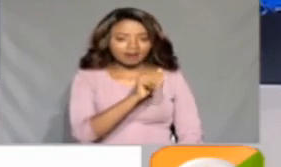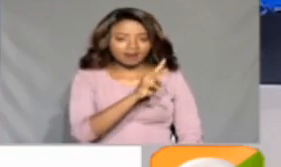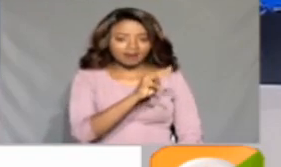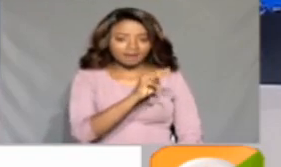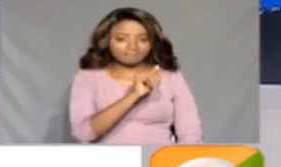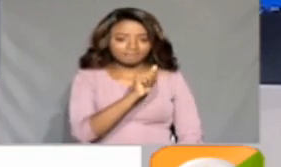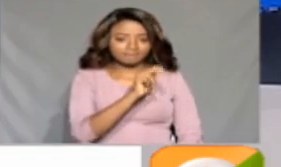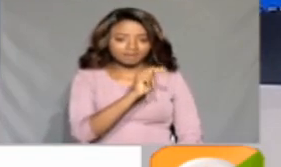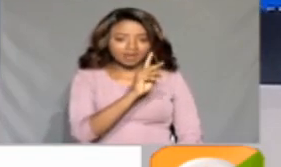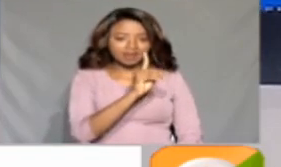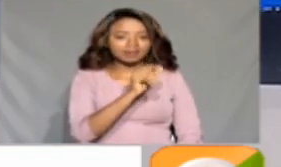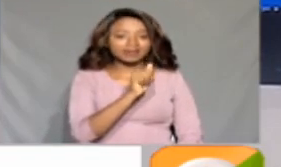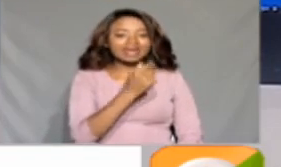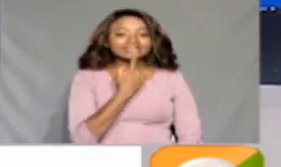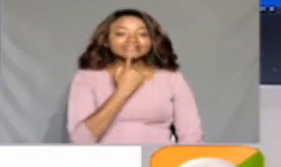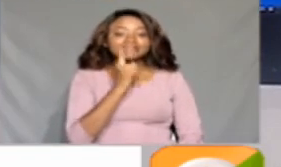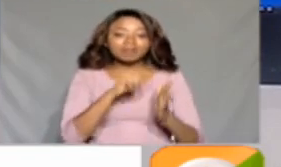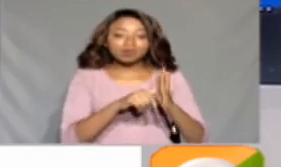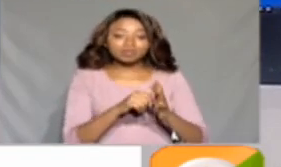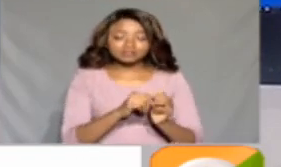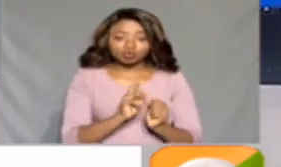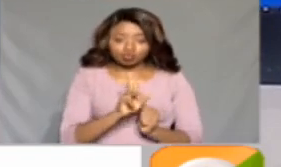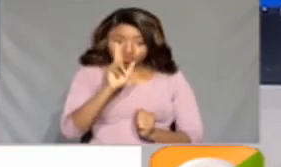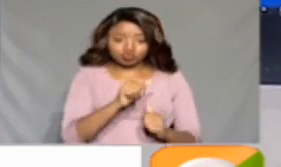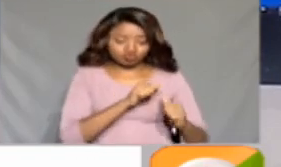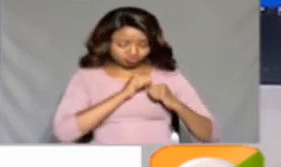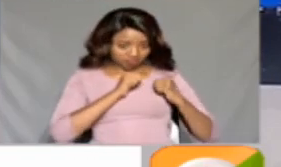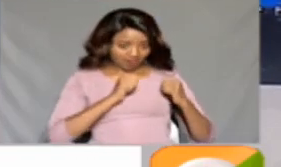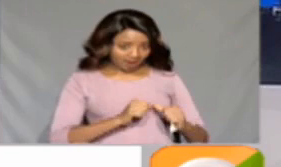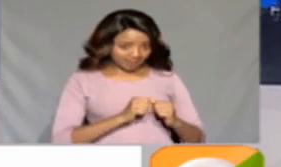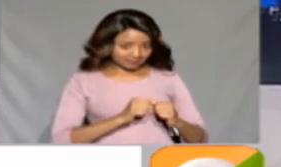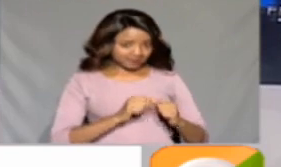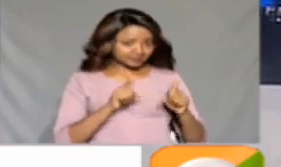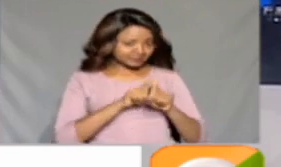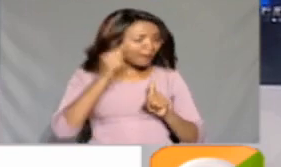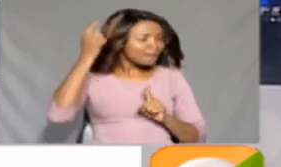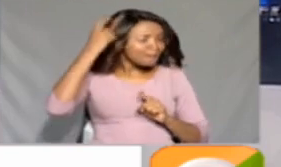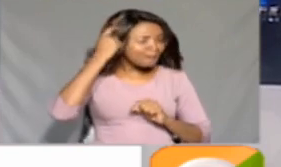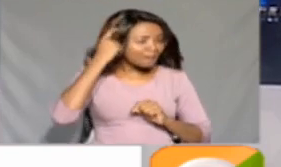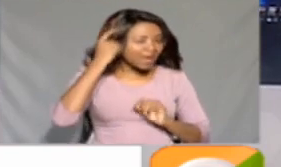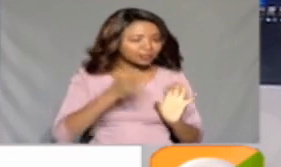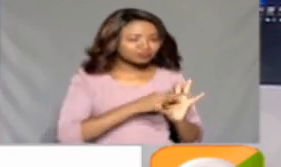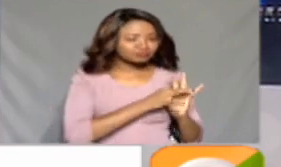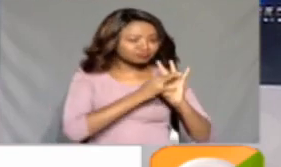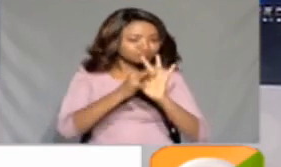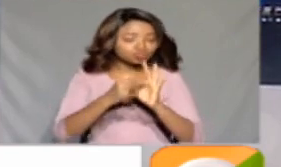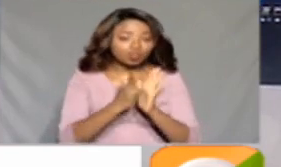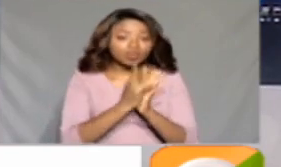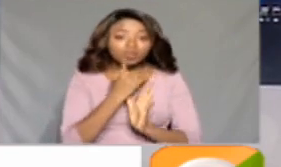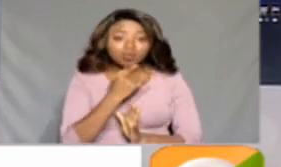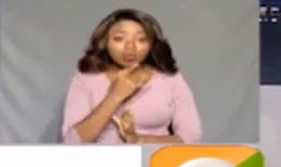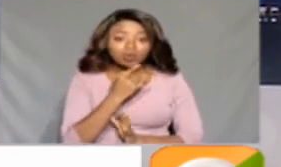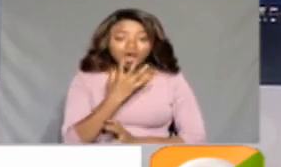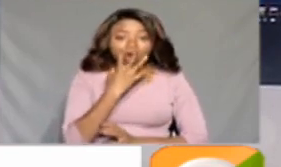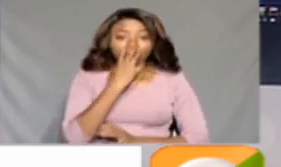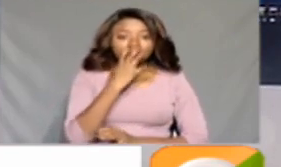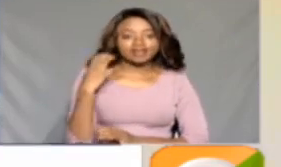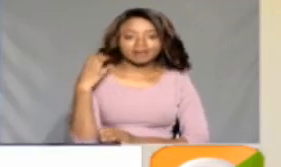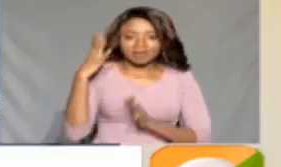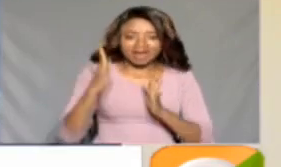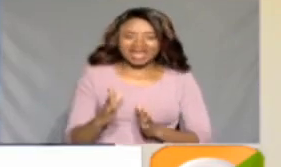the President are with ODM candidate Imran Khan. I mean, you're close to the President. Is that where the President's heart and mind